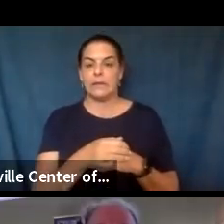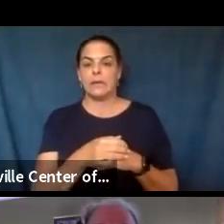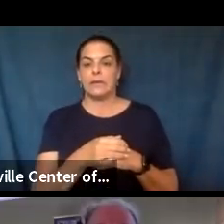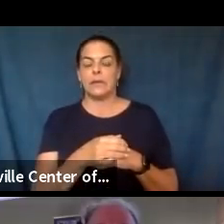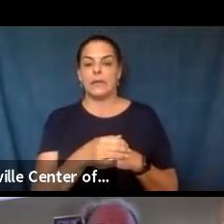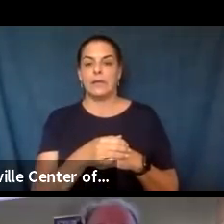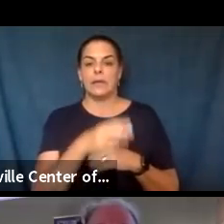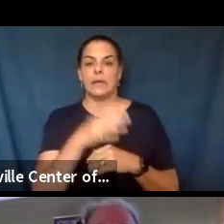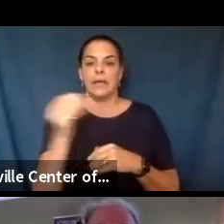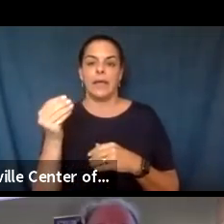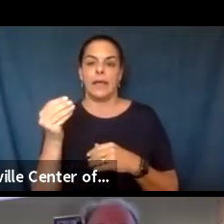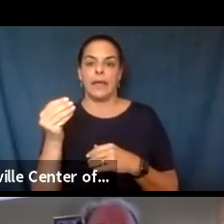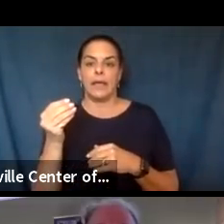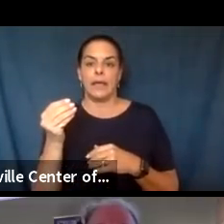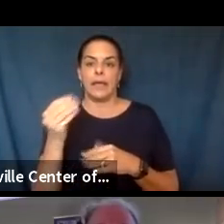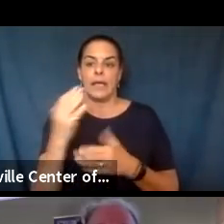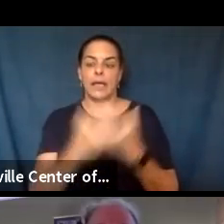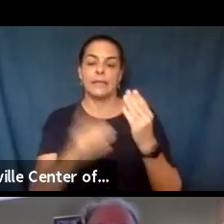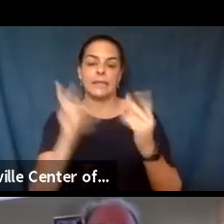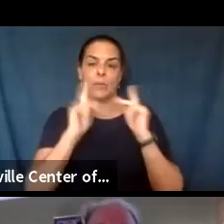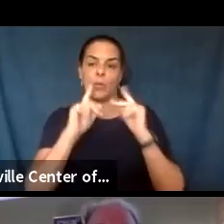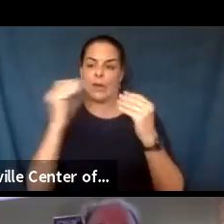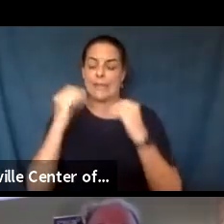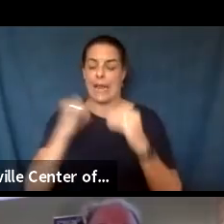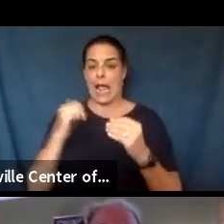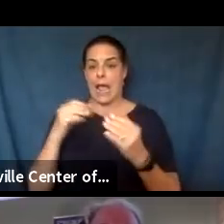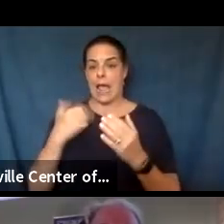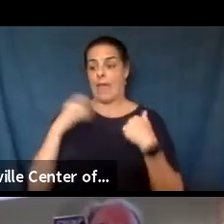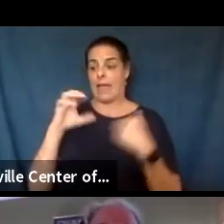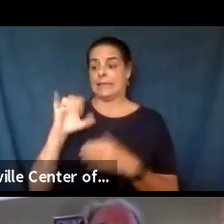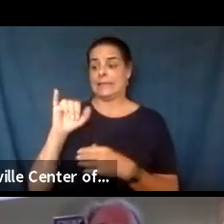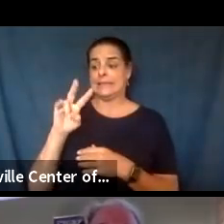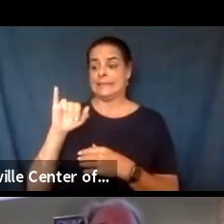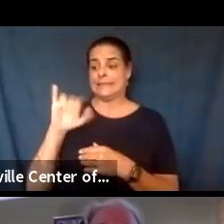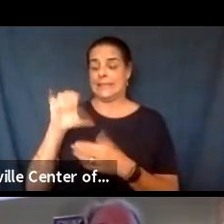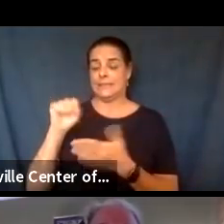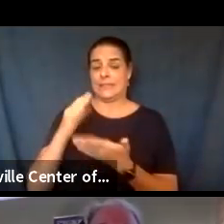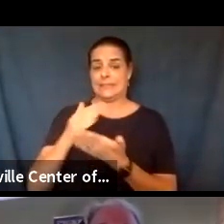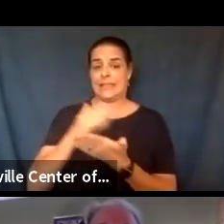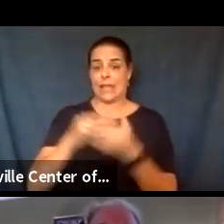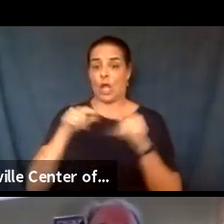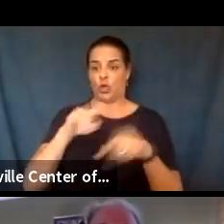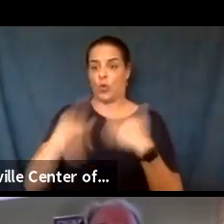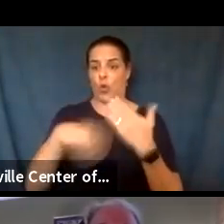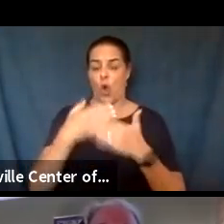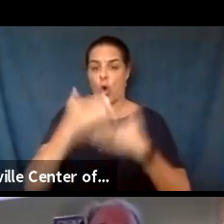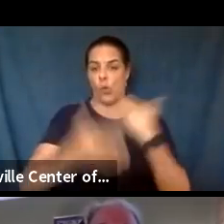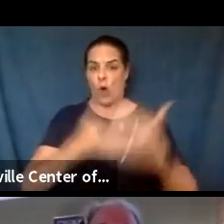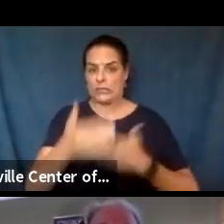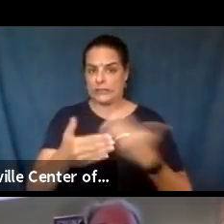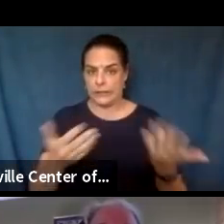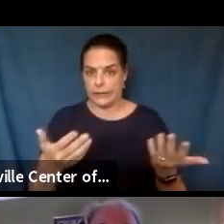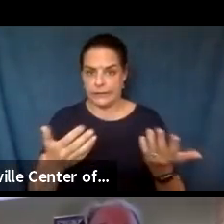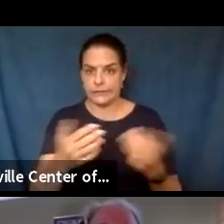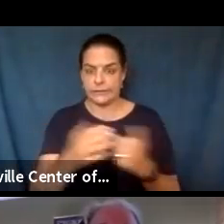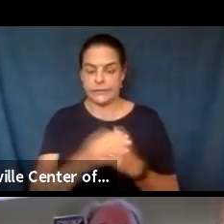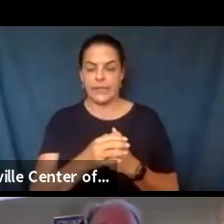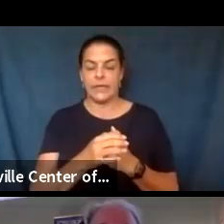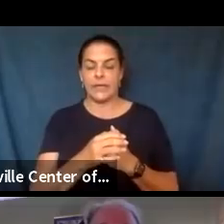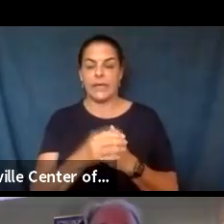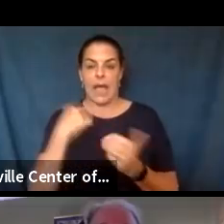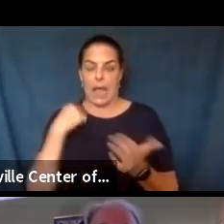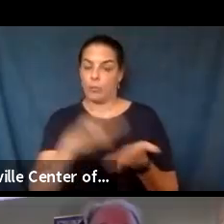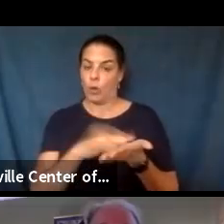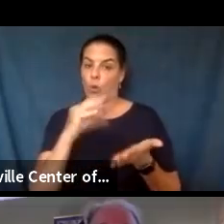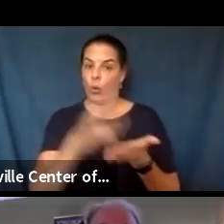you guys are, some people are teaching me, I've had a civics lesson throughout this whole process. This is not something that has been, that I've been